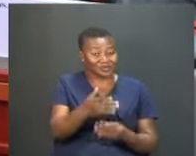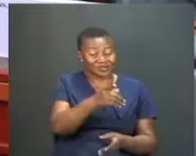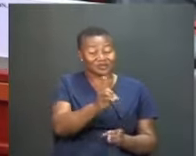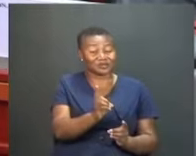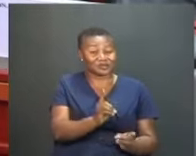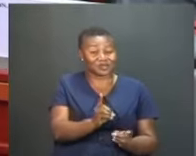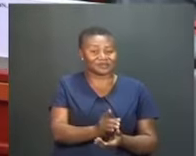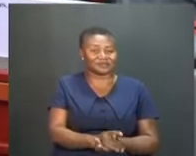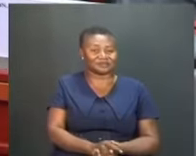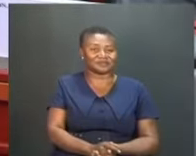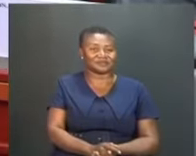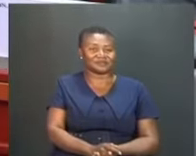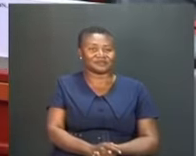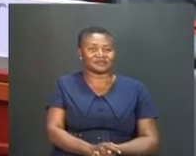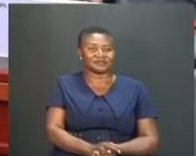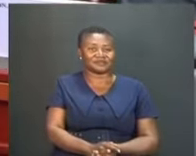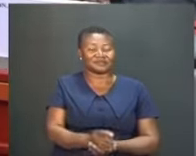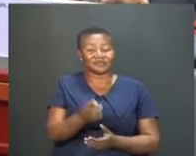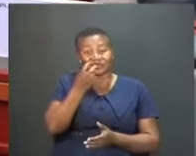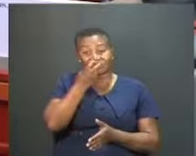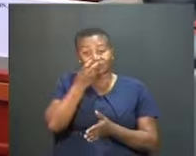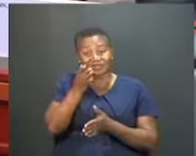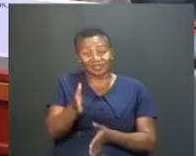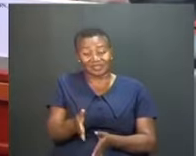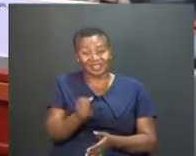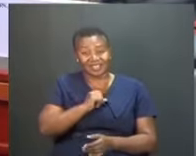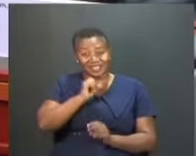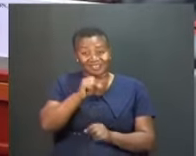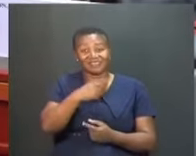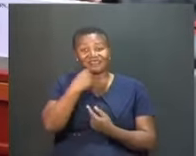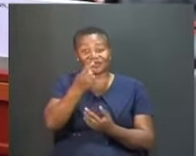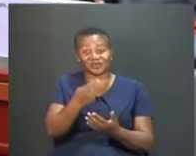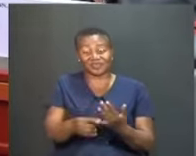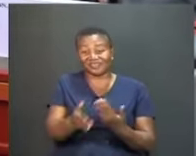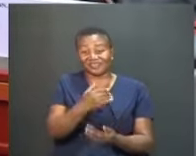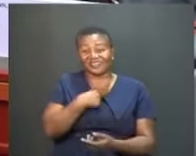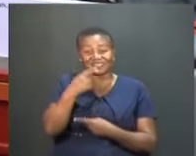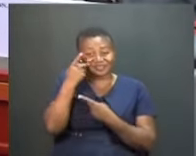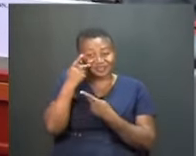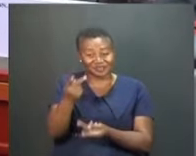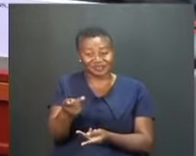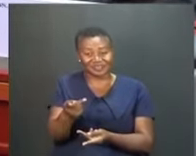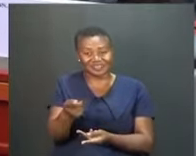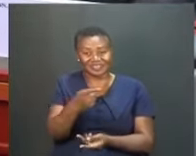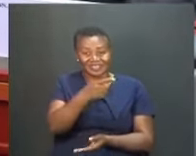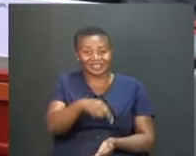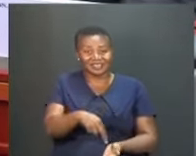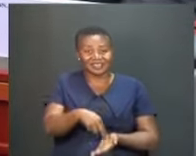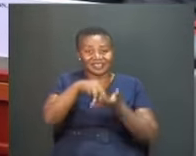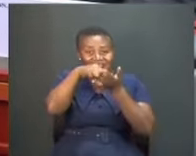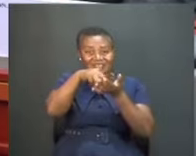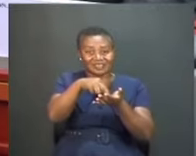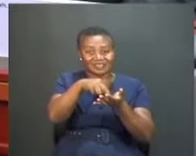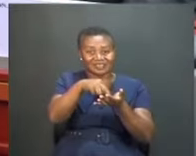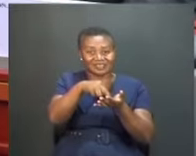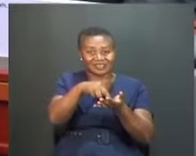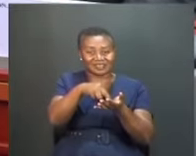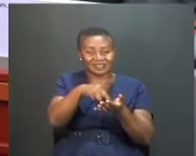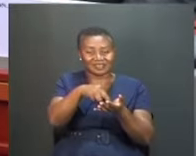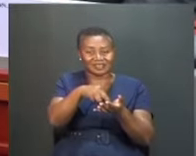Speaker, I can tell you what I saw. He got up and had no